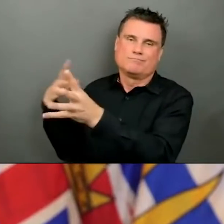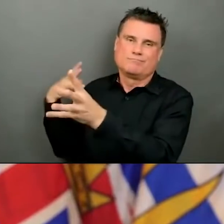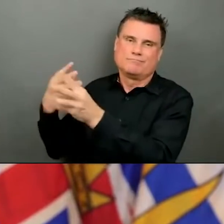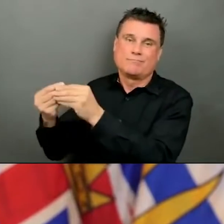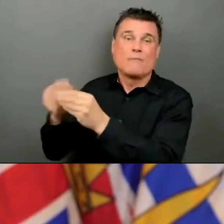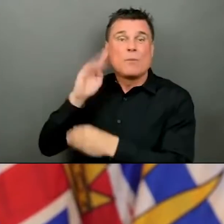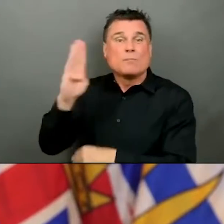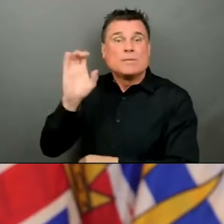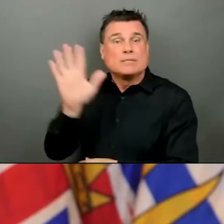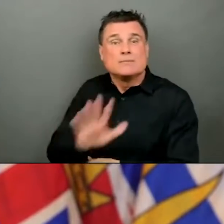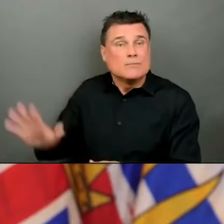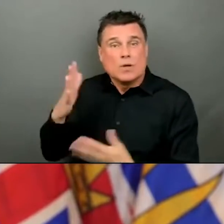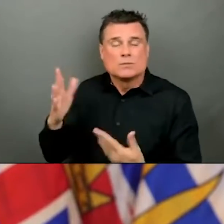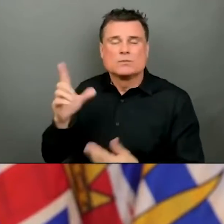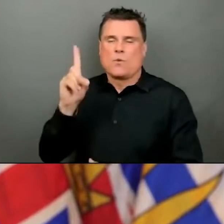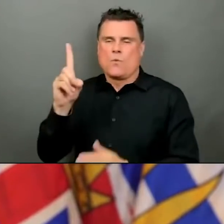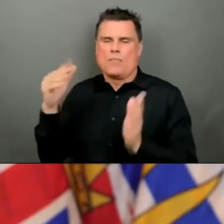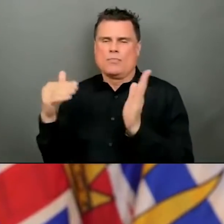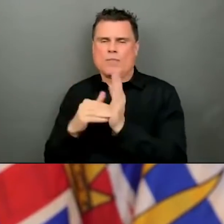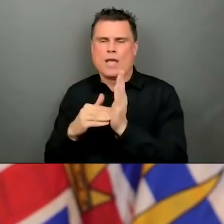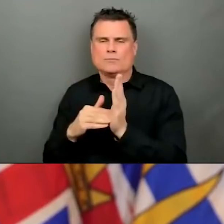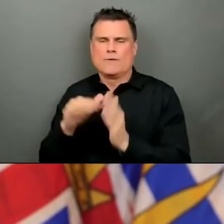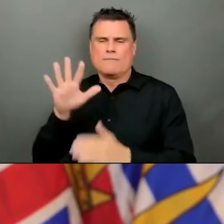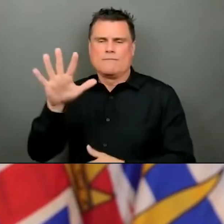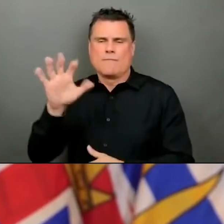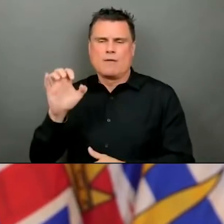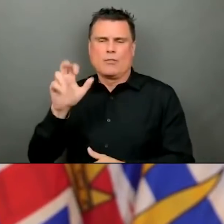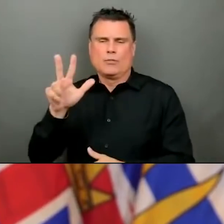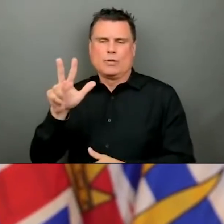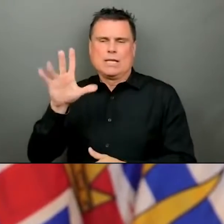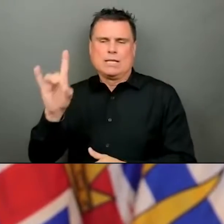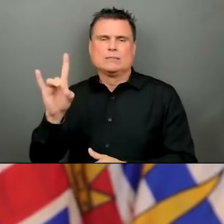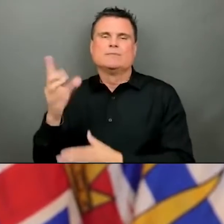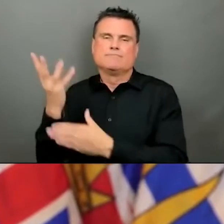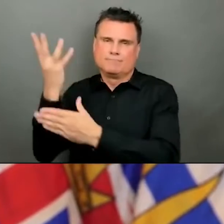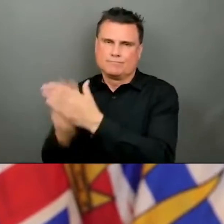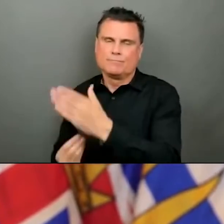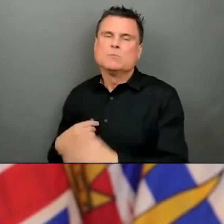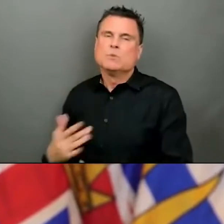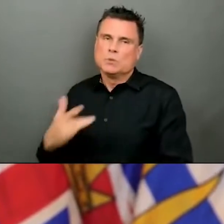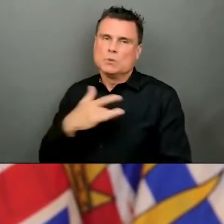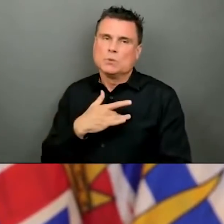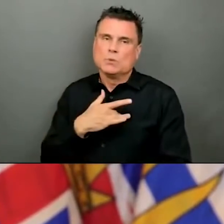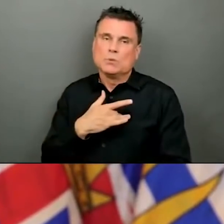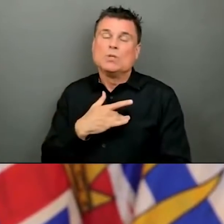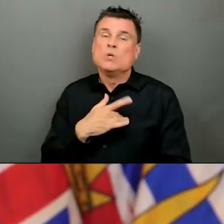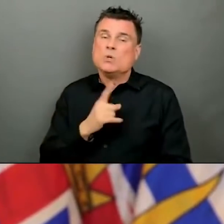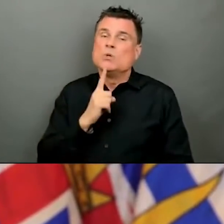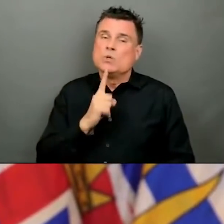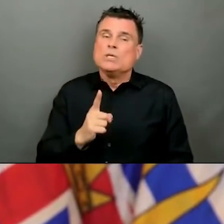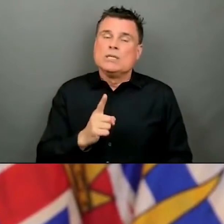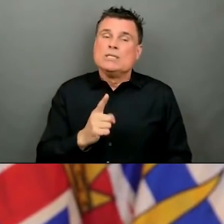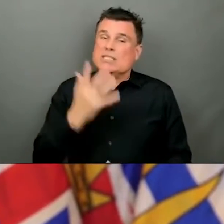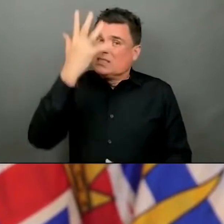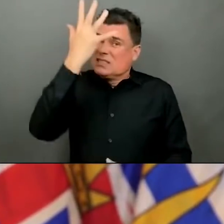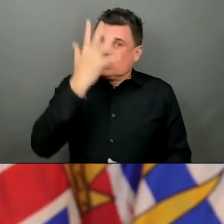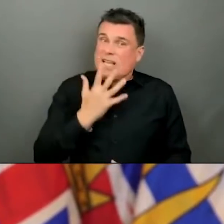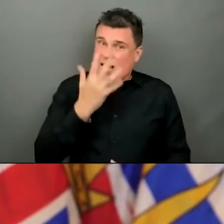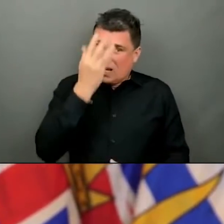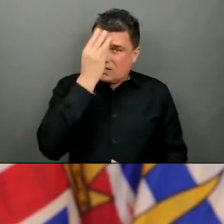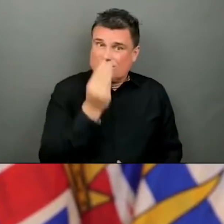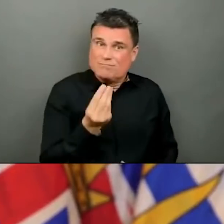days, we had a child with COVID who was under the age of 2, who has died as a result of complications from